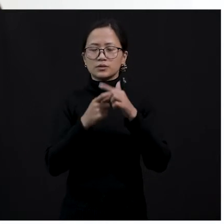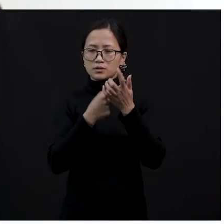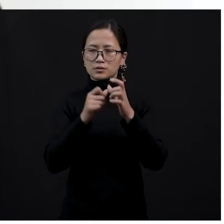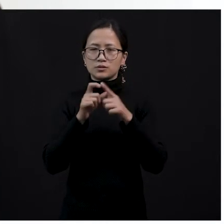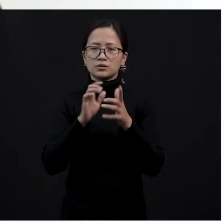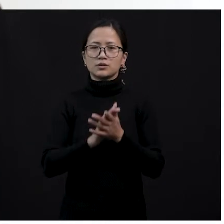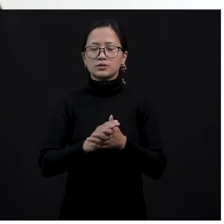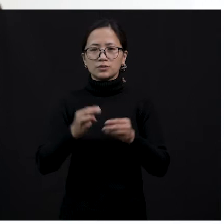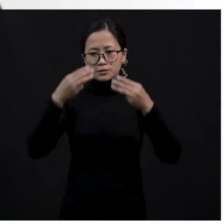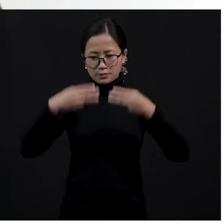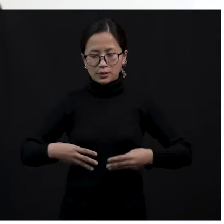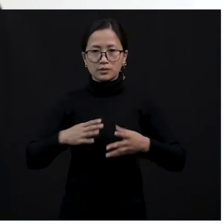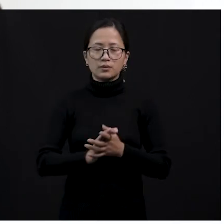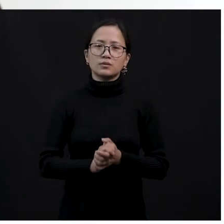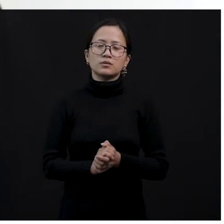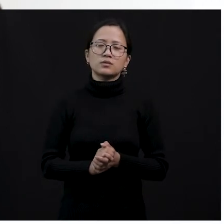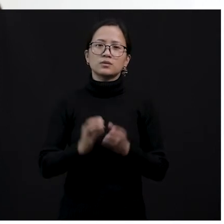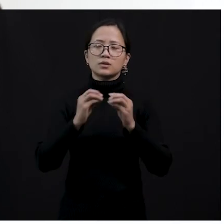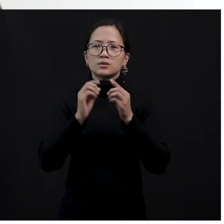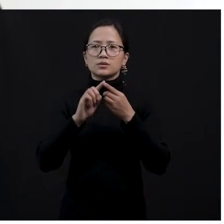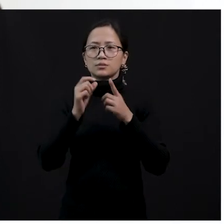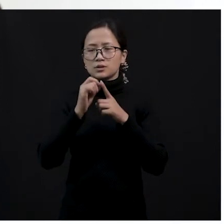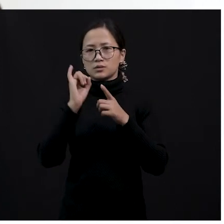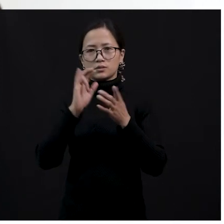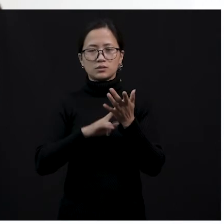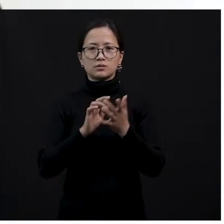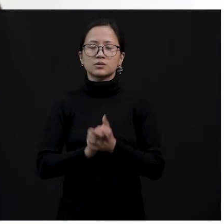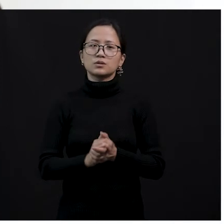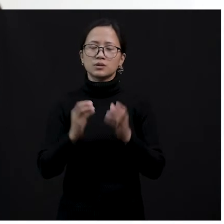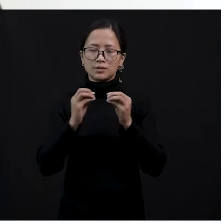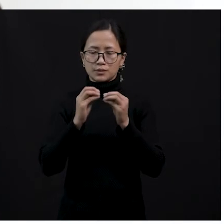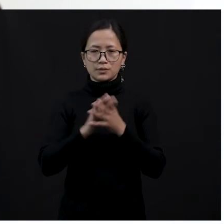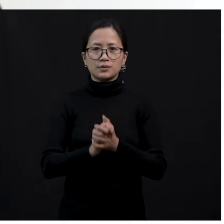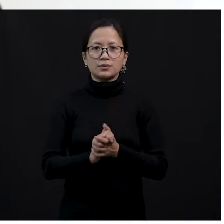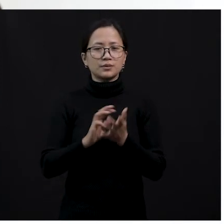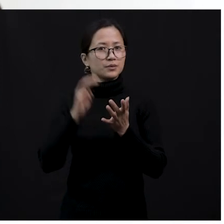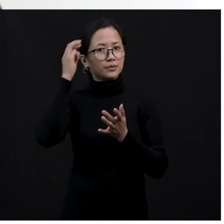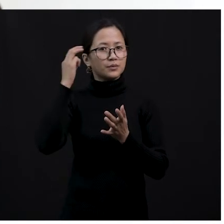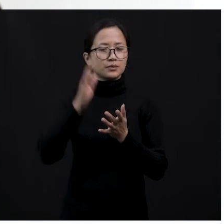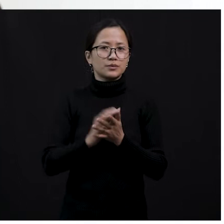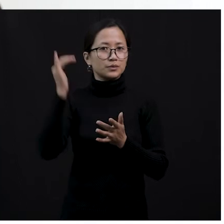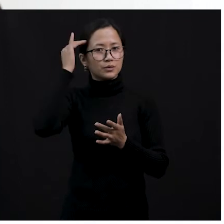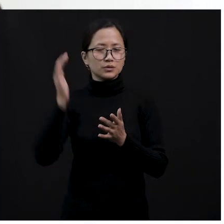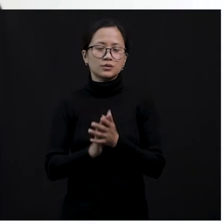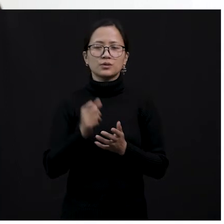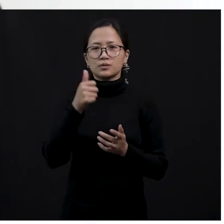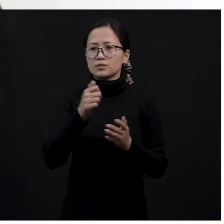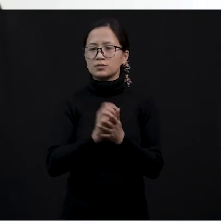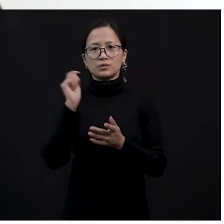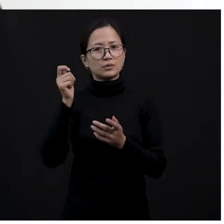manner. Bepin Babu's memory was, like I said, was very much intact. Remember, he's known to be a very